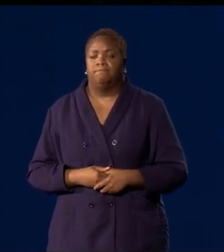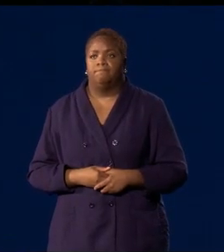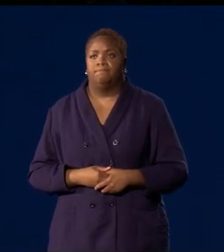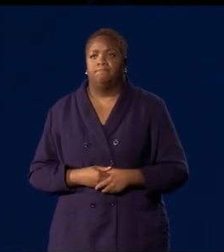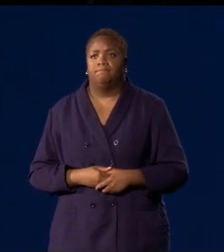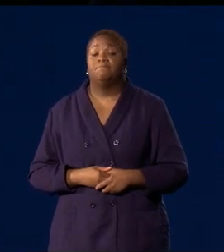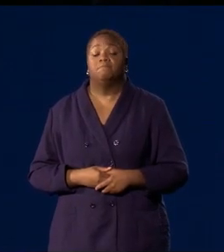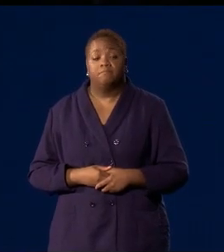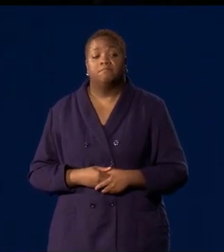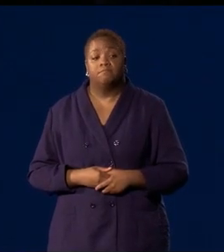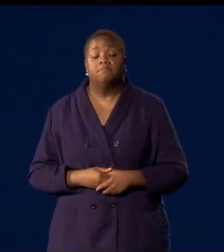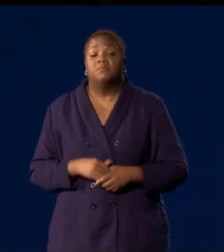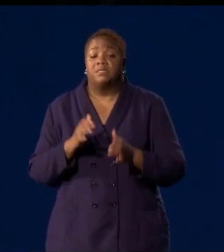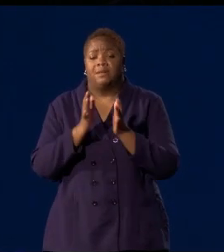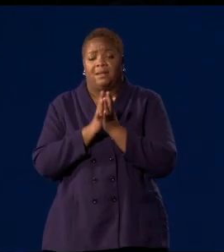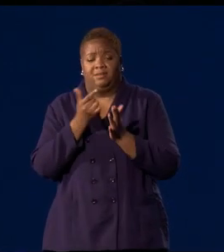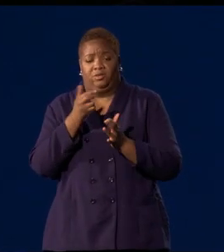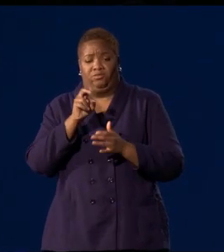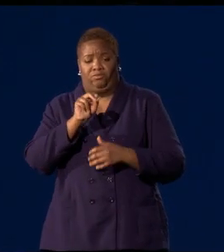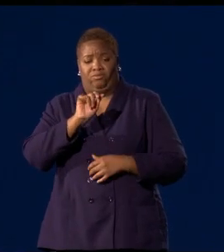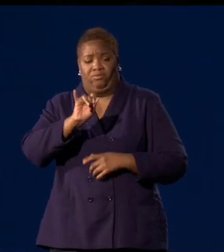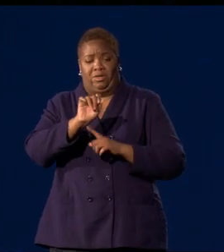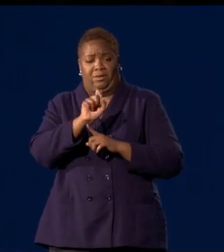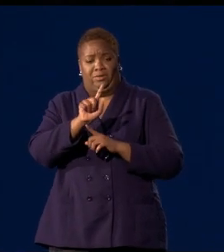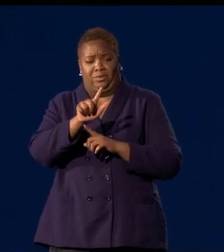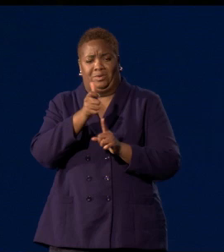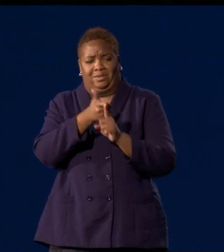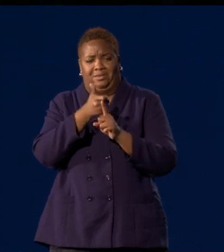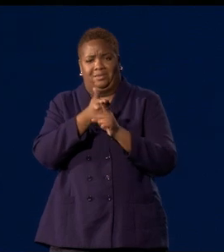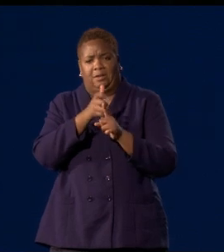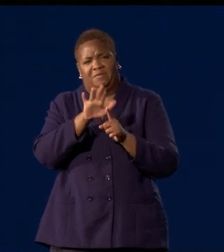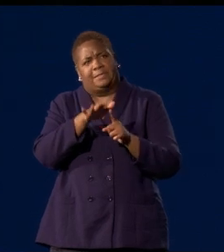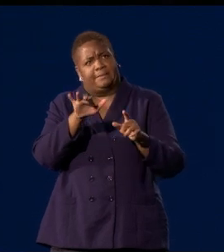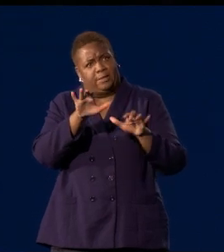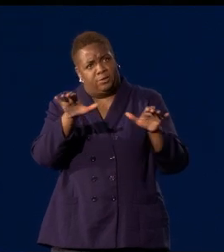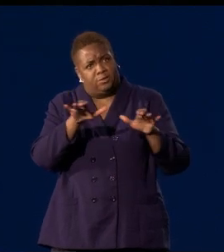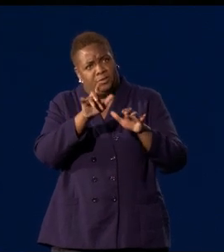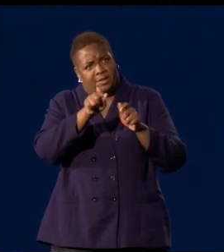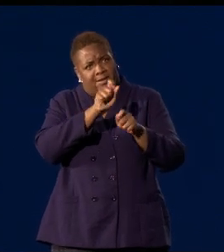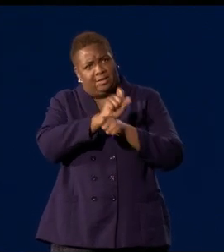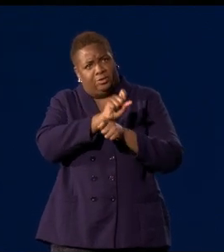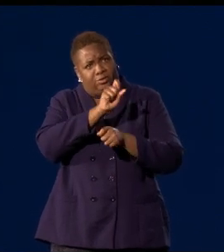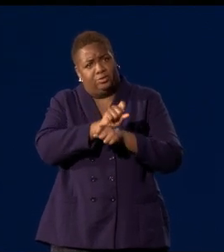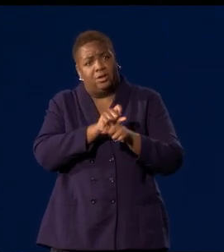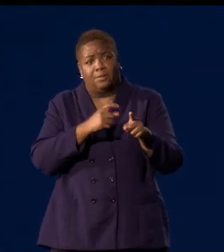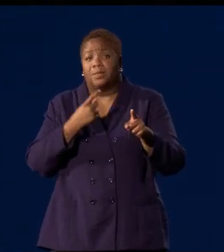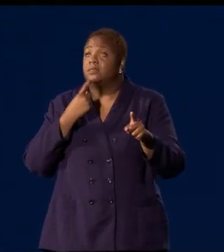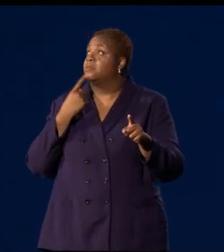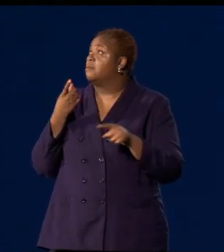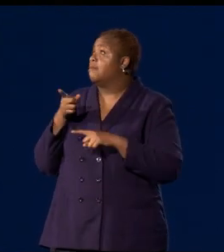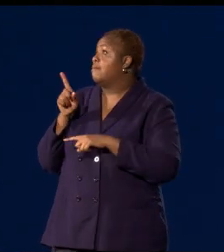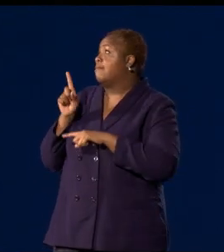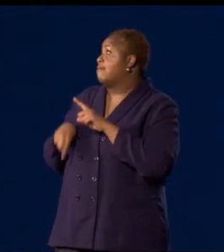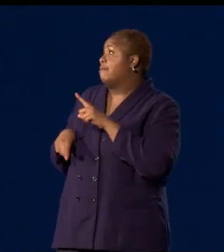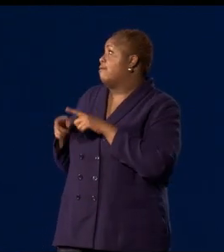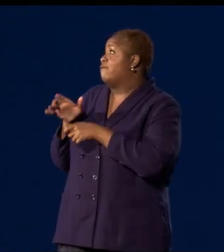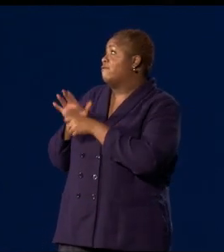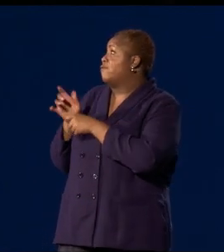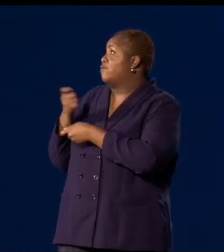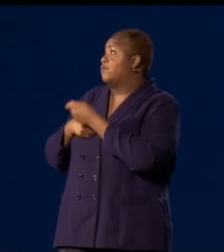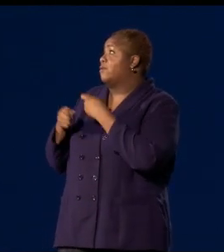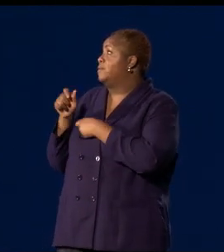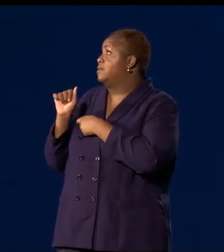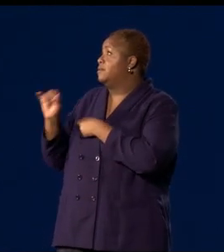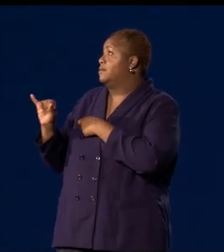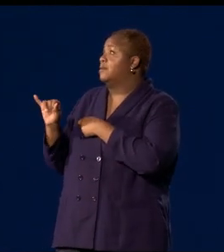a GenAI tool itself, can you do this particular job? It will tell you it cannot fully replace a human